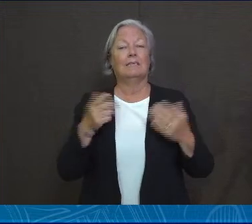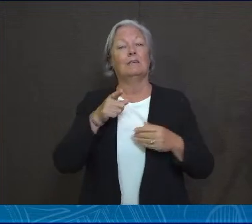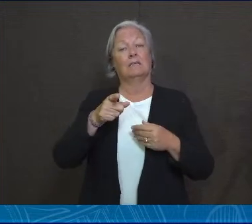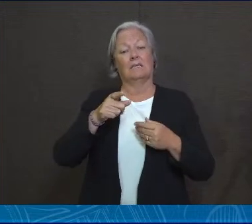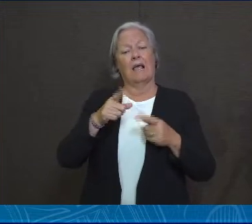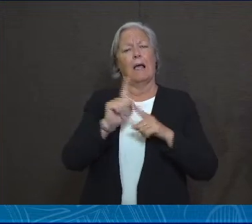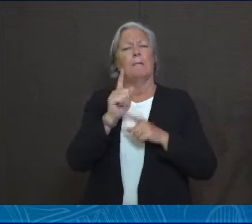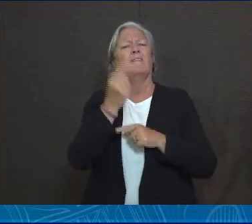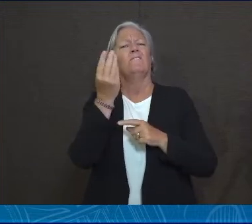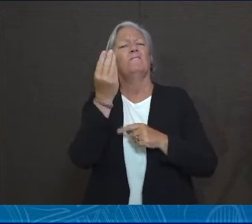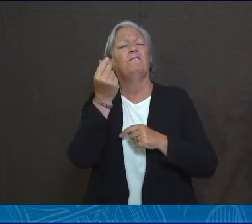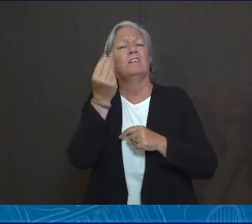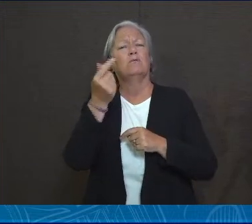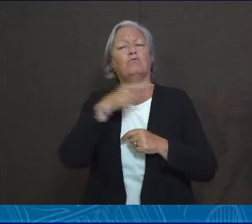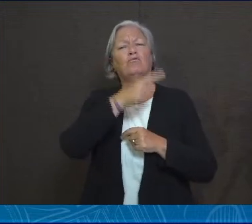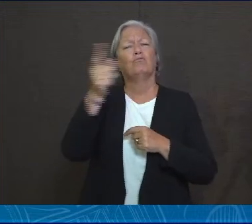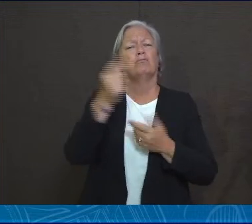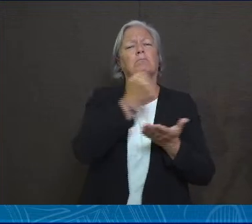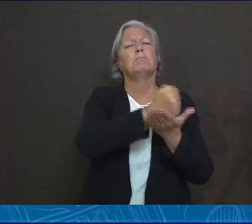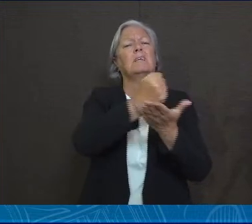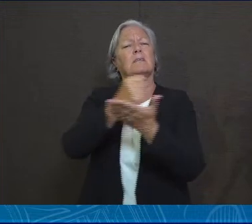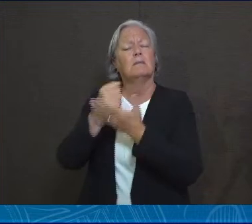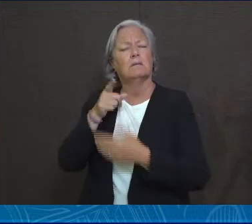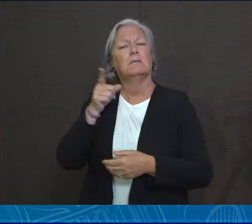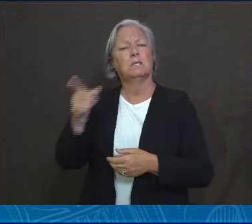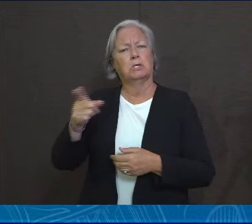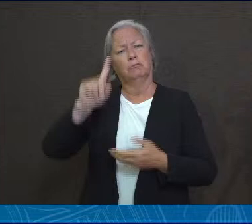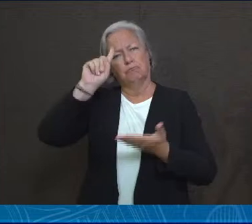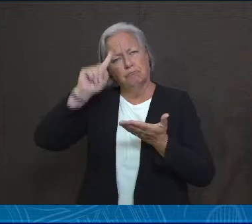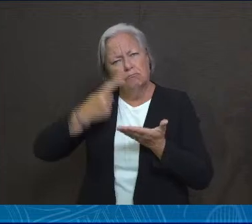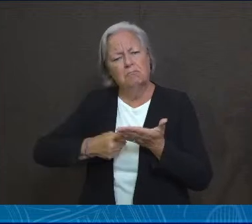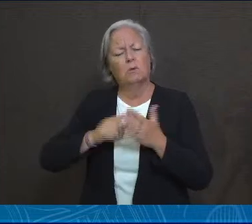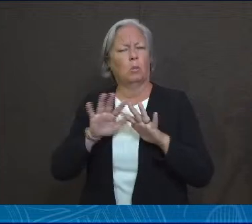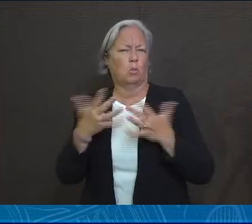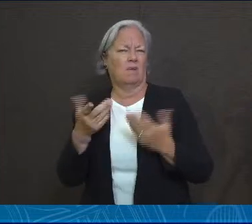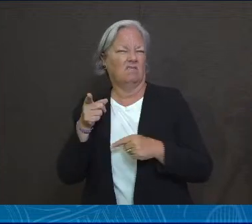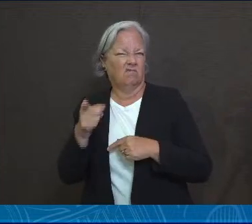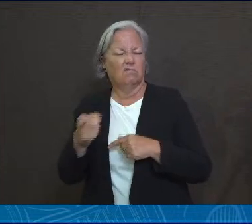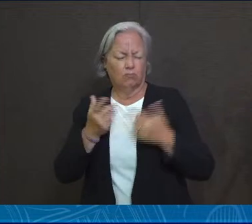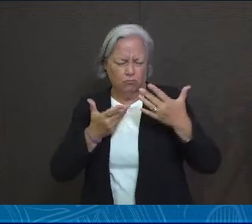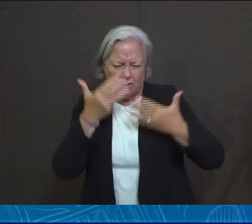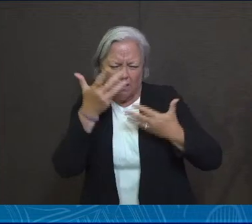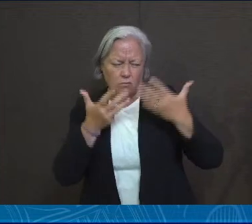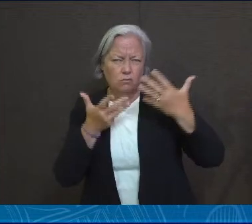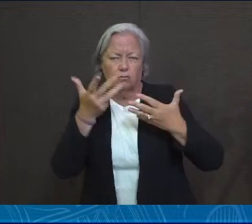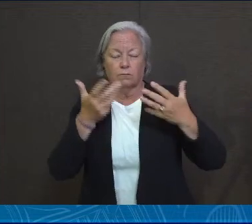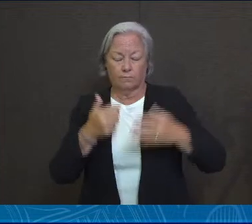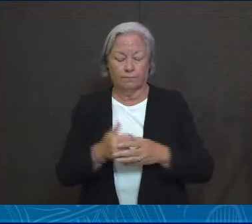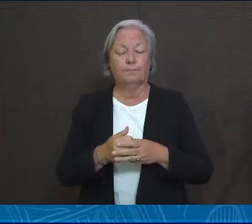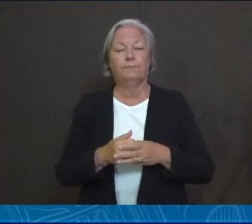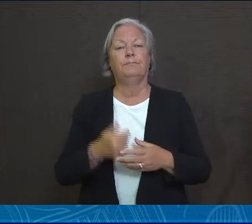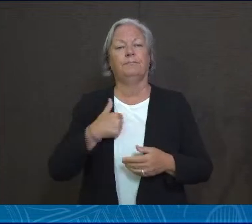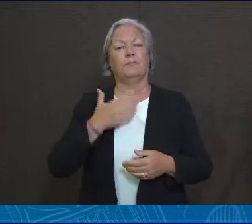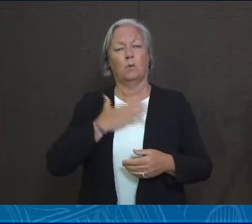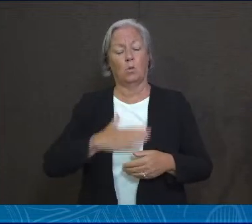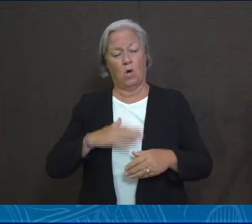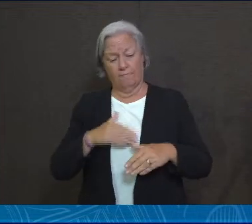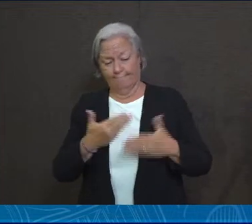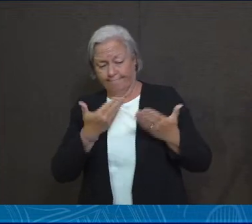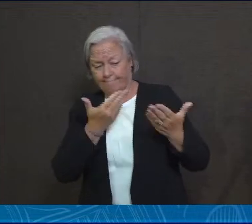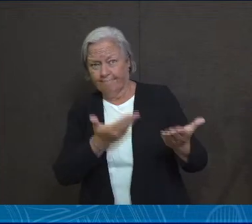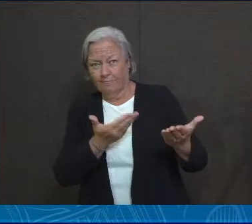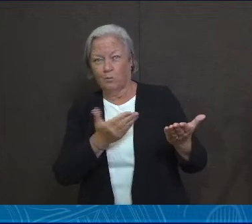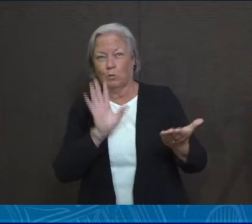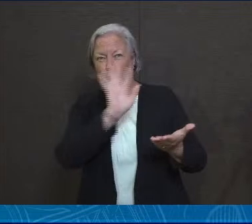financial institutions. I will now refer the next question to Christine.